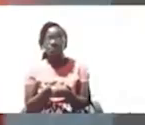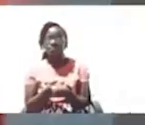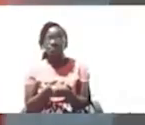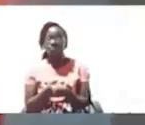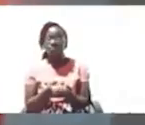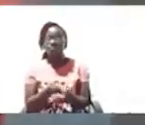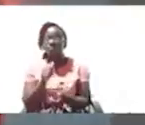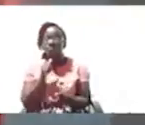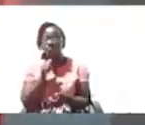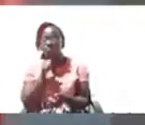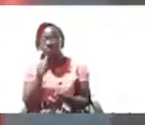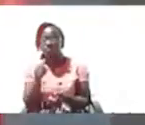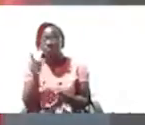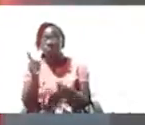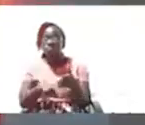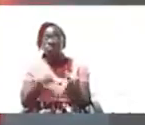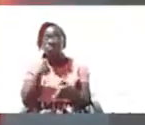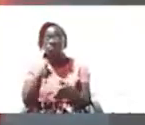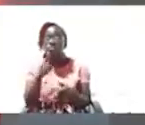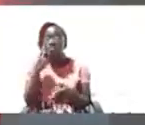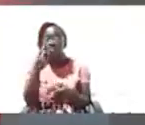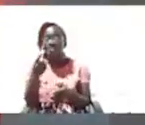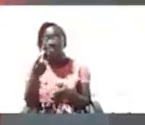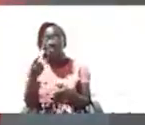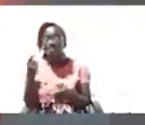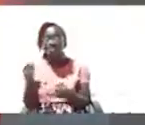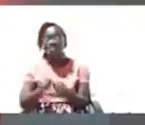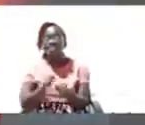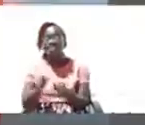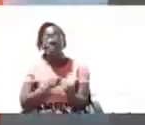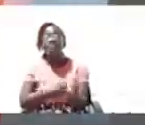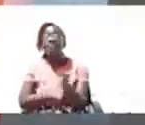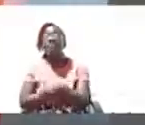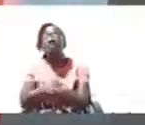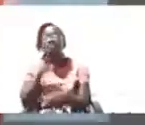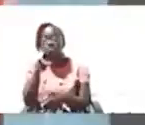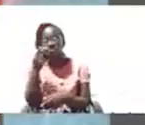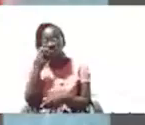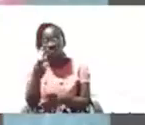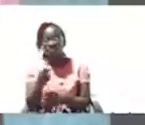see. It is not the laid down procedure that we're going to follow.